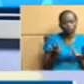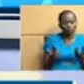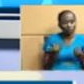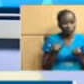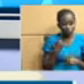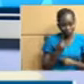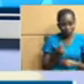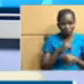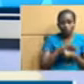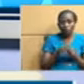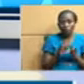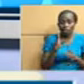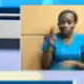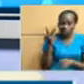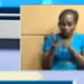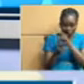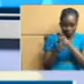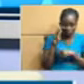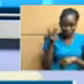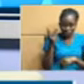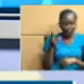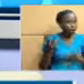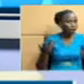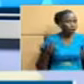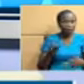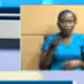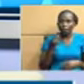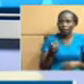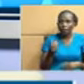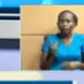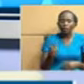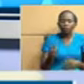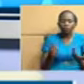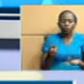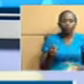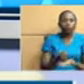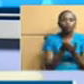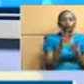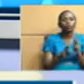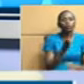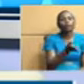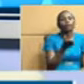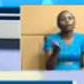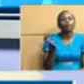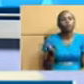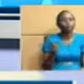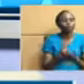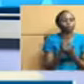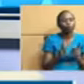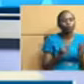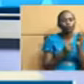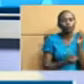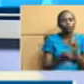you saw that Kenya immediately they put out money to be able to support people who are out of job, and they